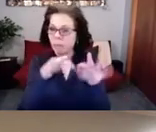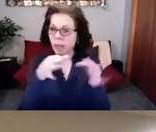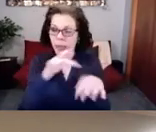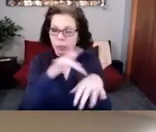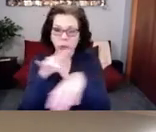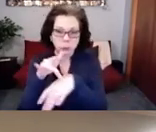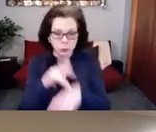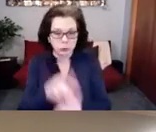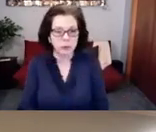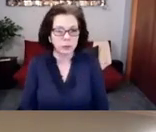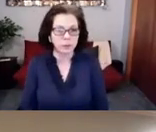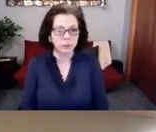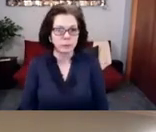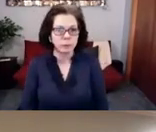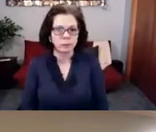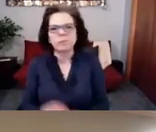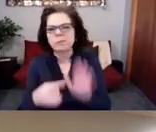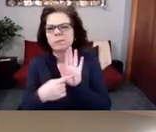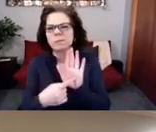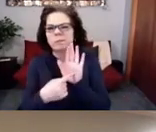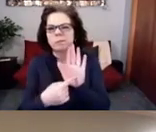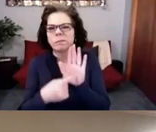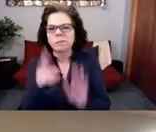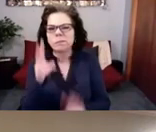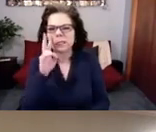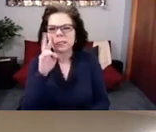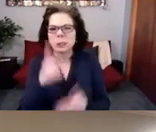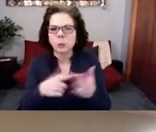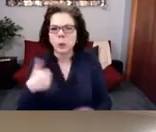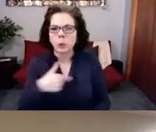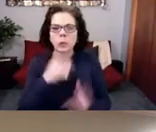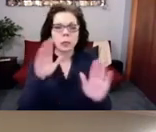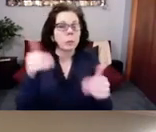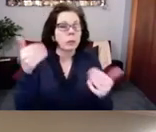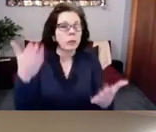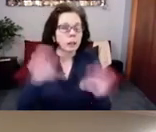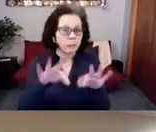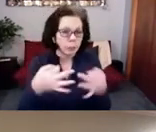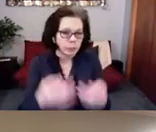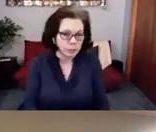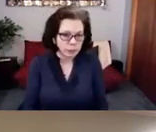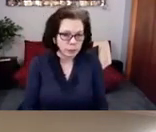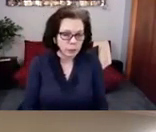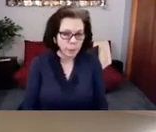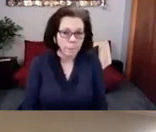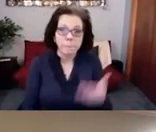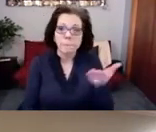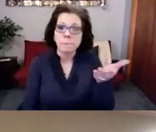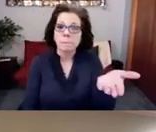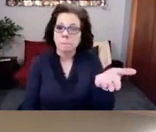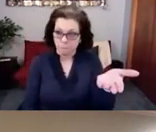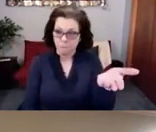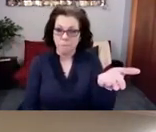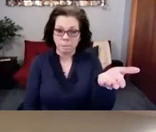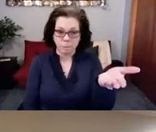slide deck and just show an example of what we provide families. This family resource page is full